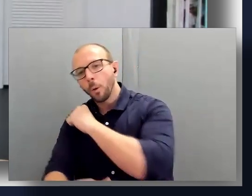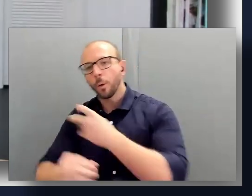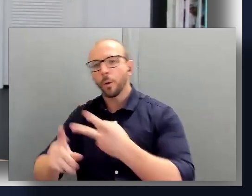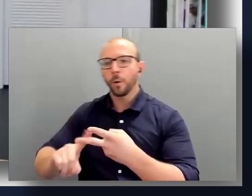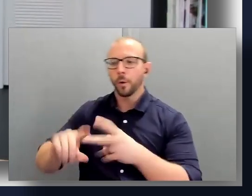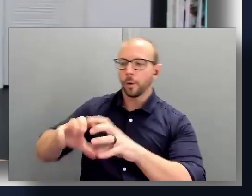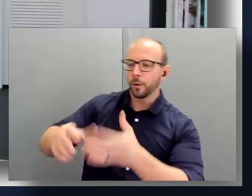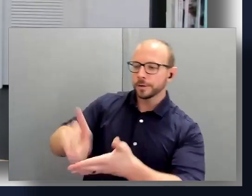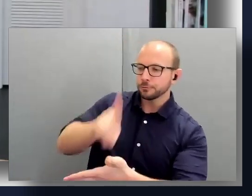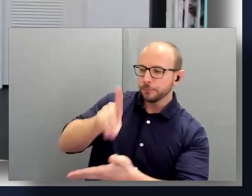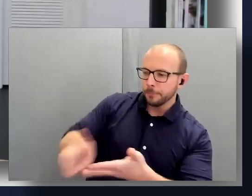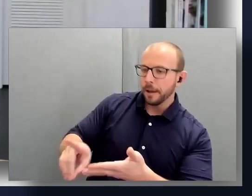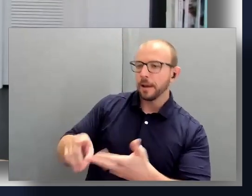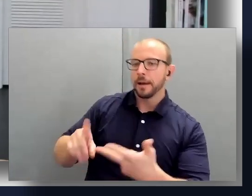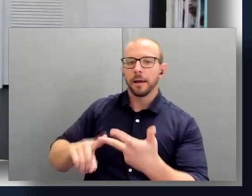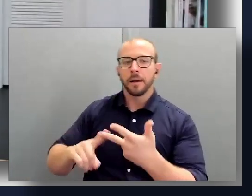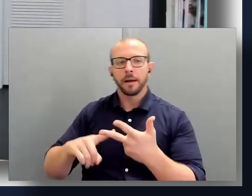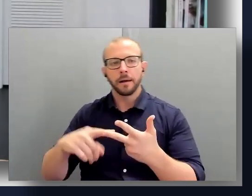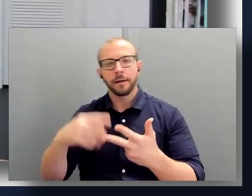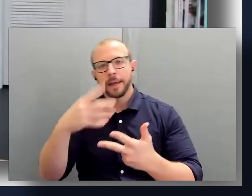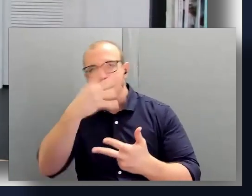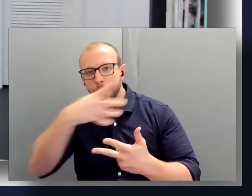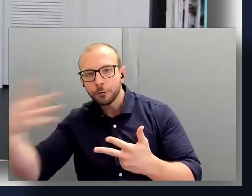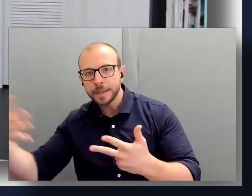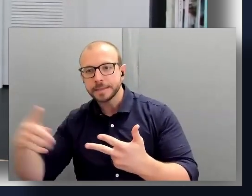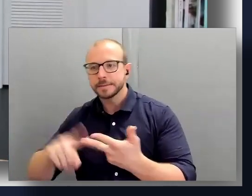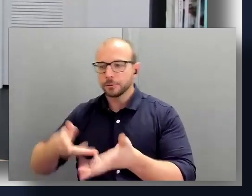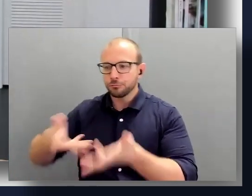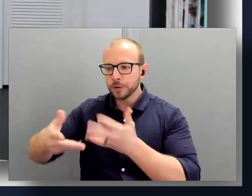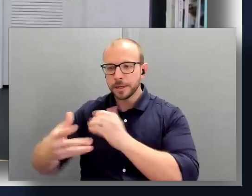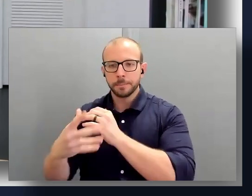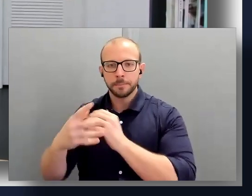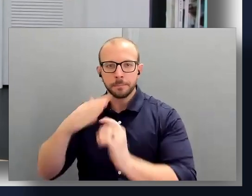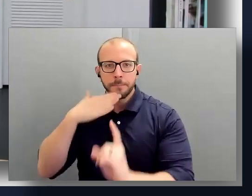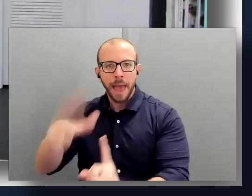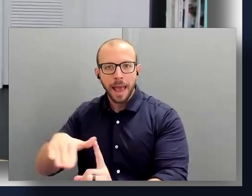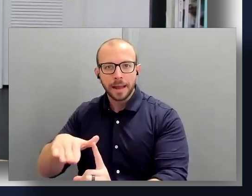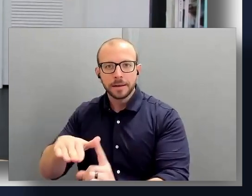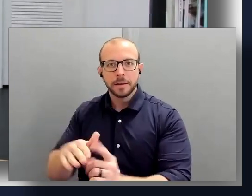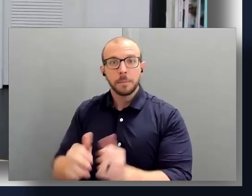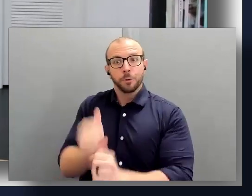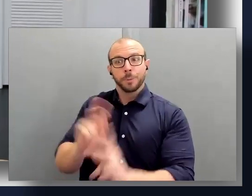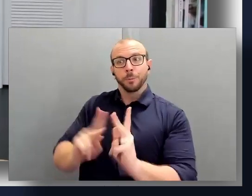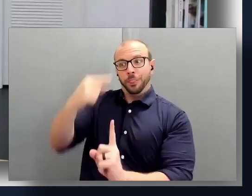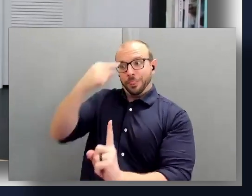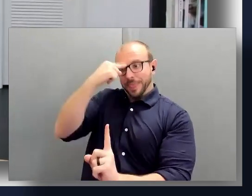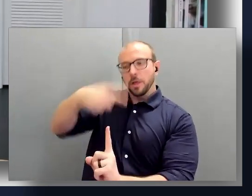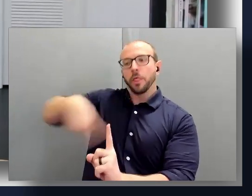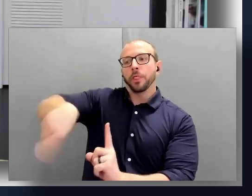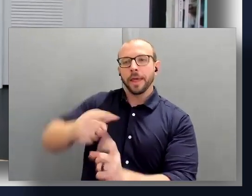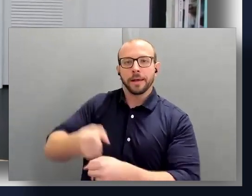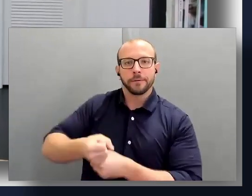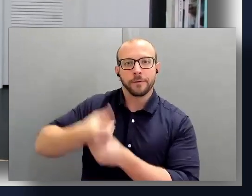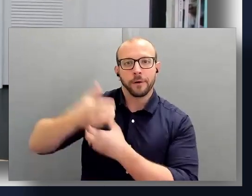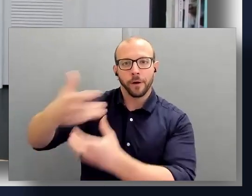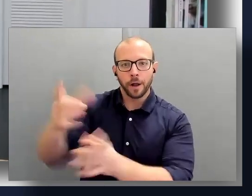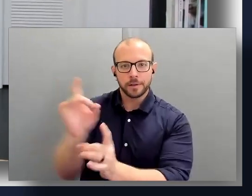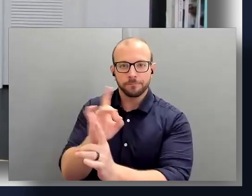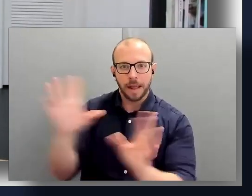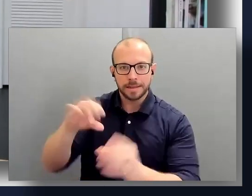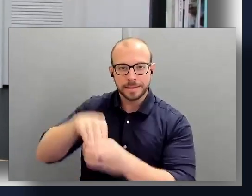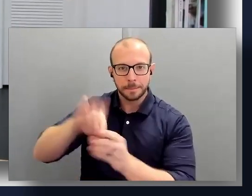the groups that are heavily discriminated against. It's immigrants who are treated poorly. And that is